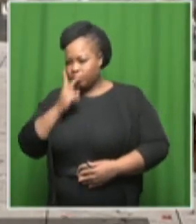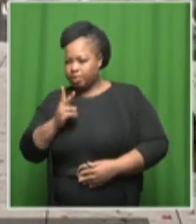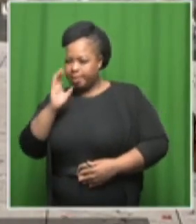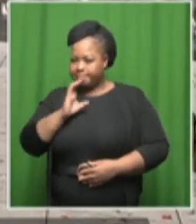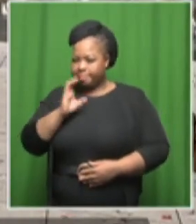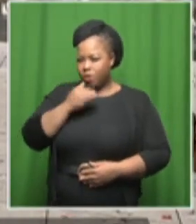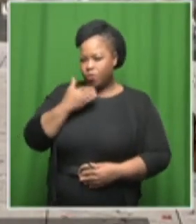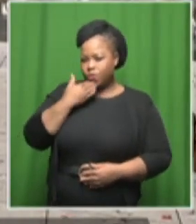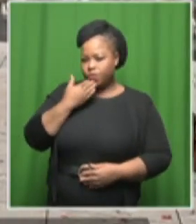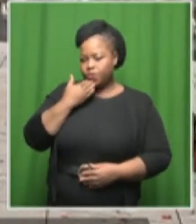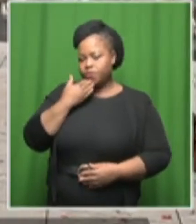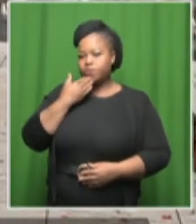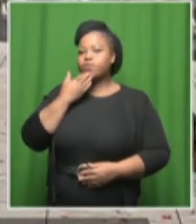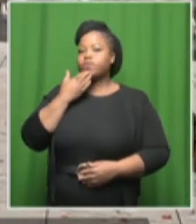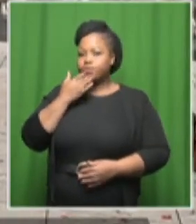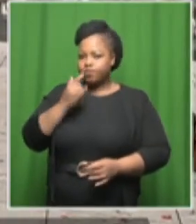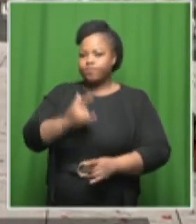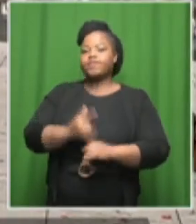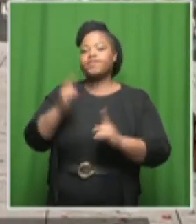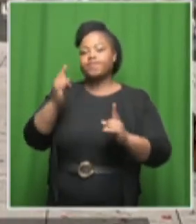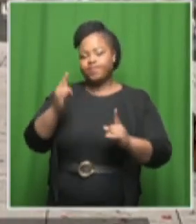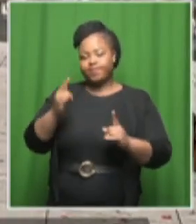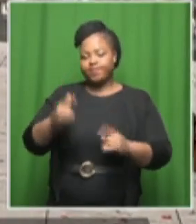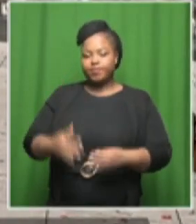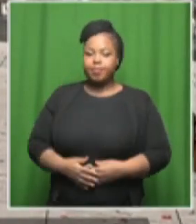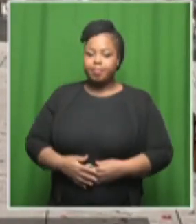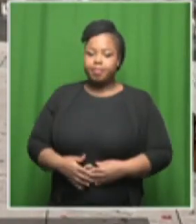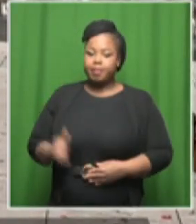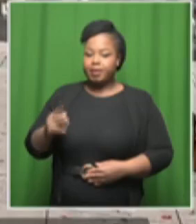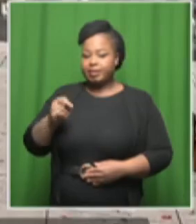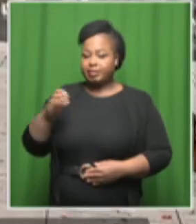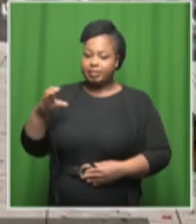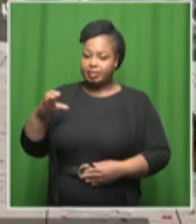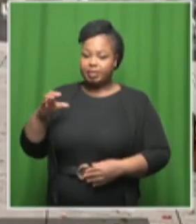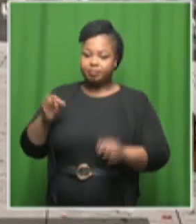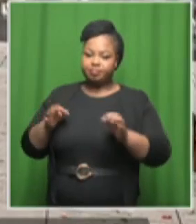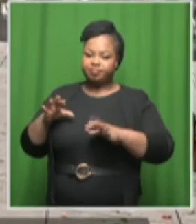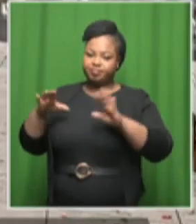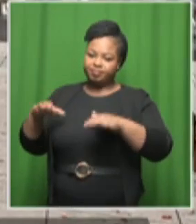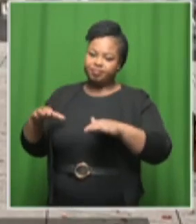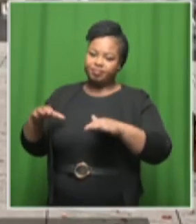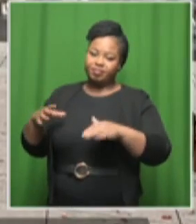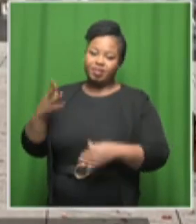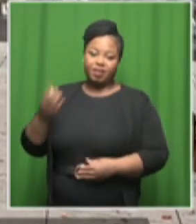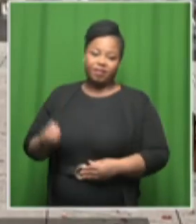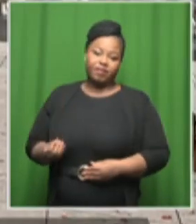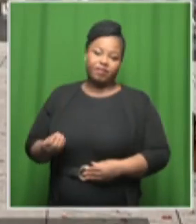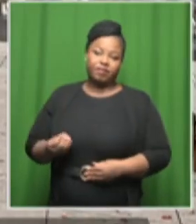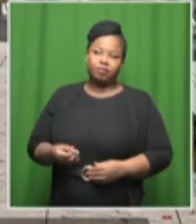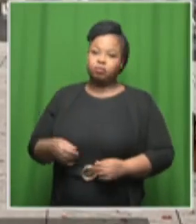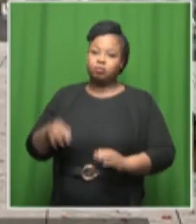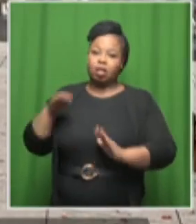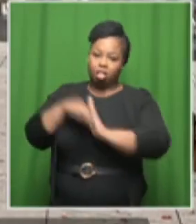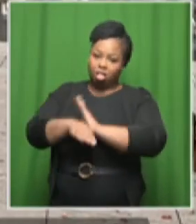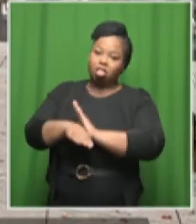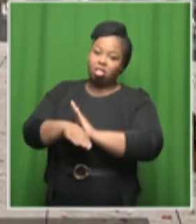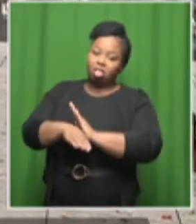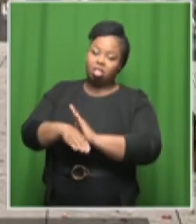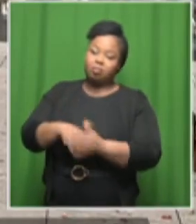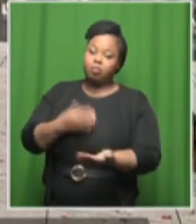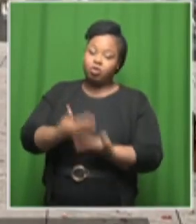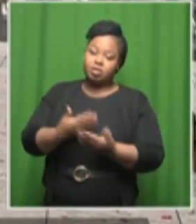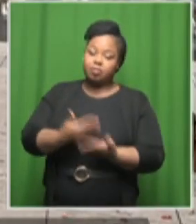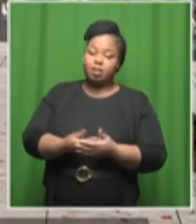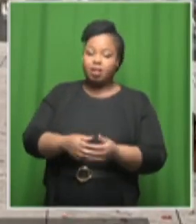who will win the votes. Obviously, the ANC party is facing a looming threat from other